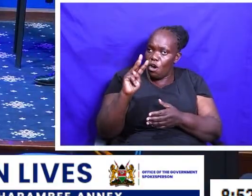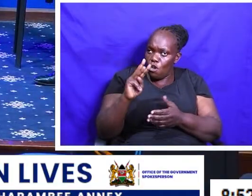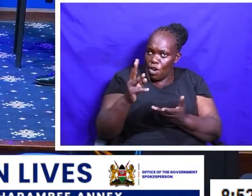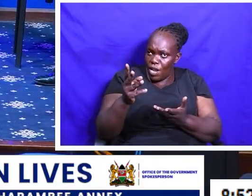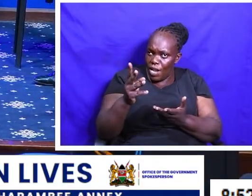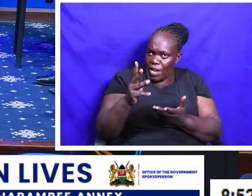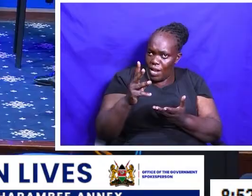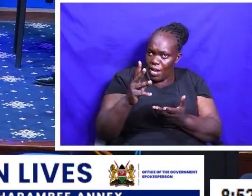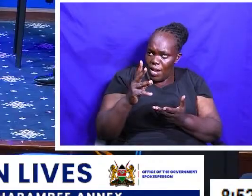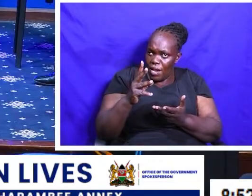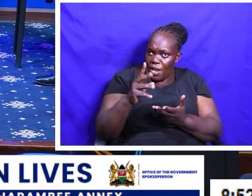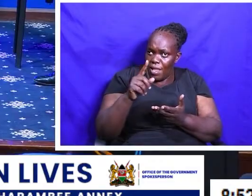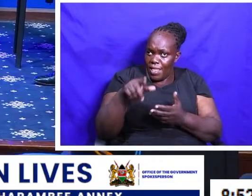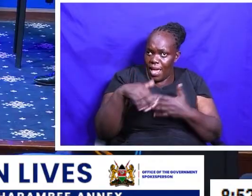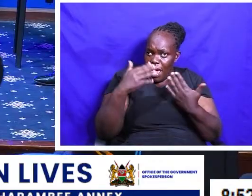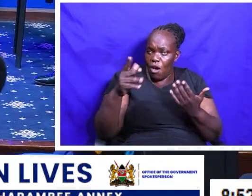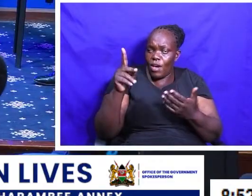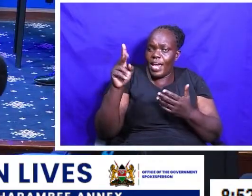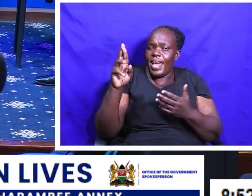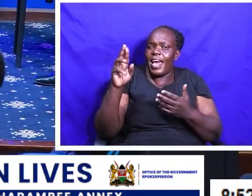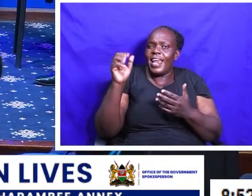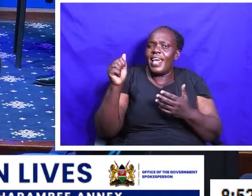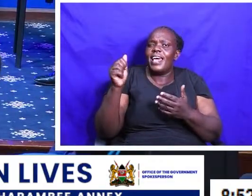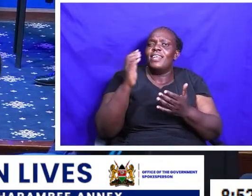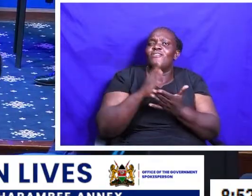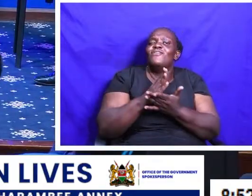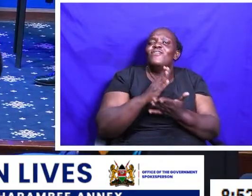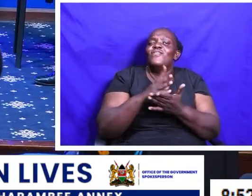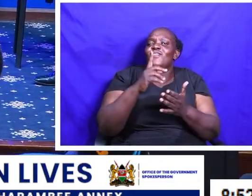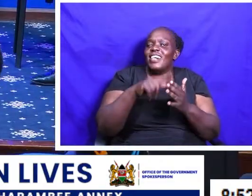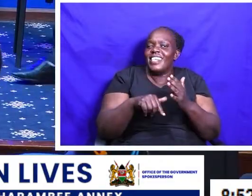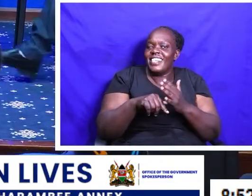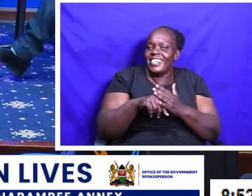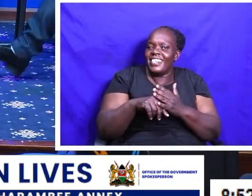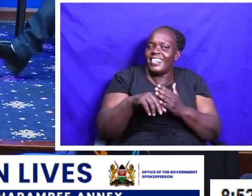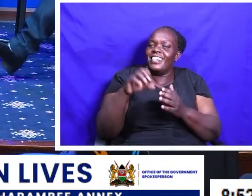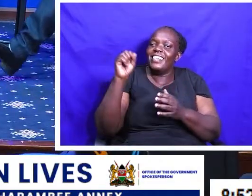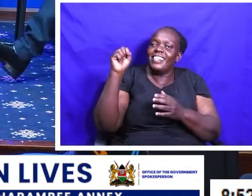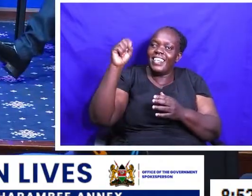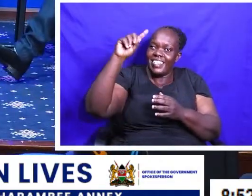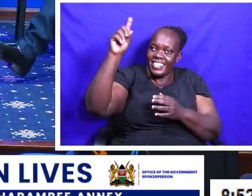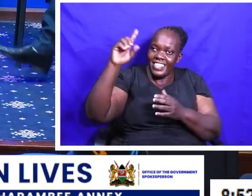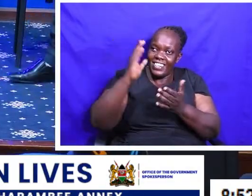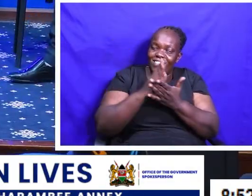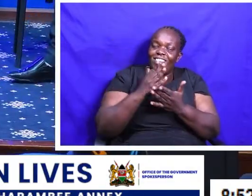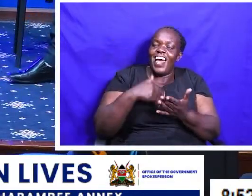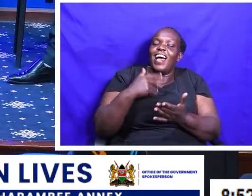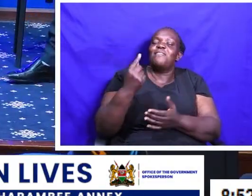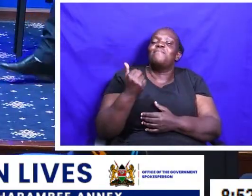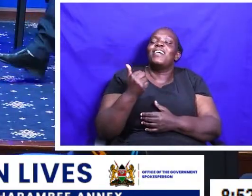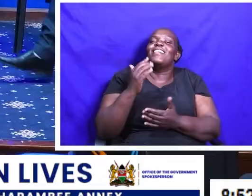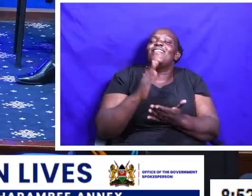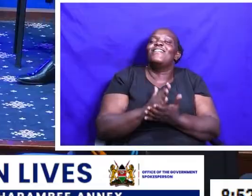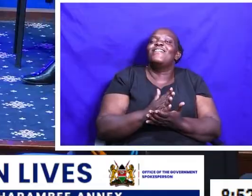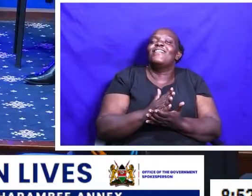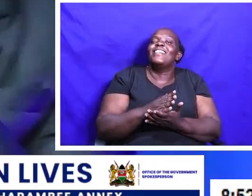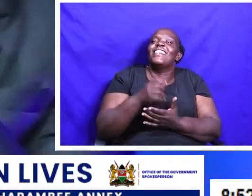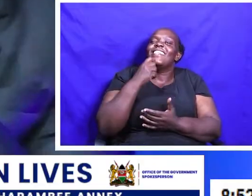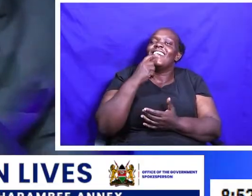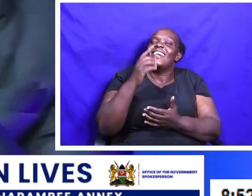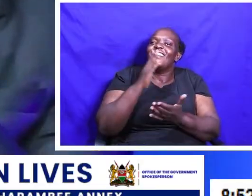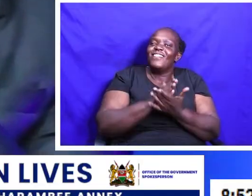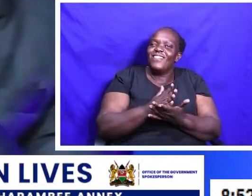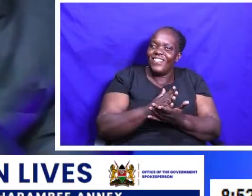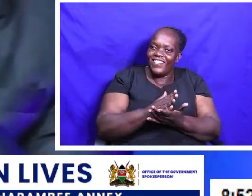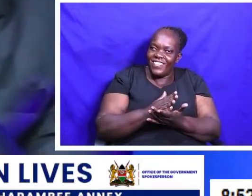Like how much hivi tu? Hii si mambo na KRA, hii ni mambo na I mean vajenzi waonde kuna do At least